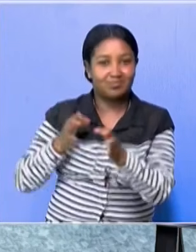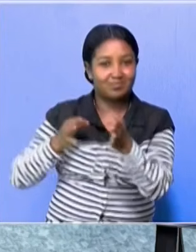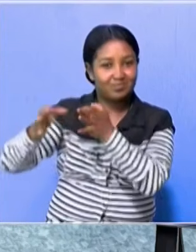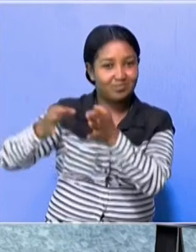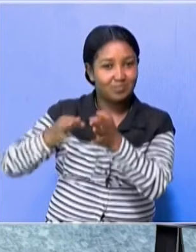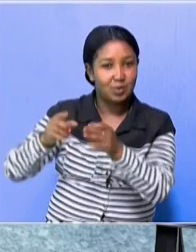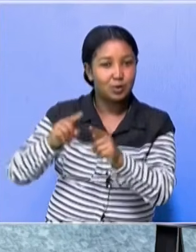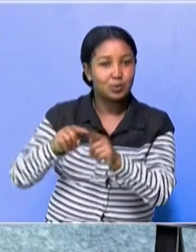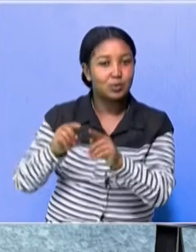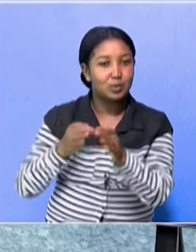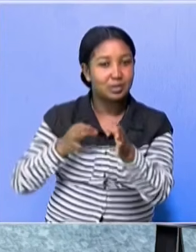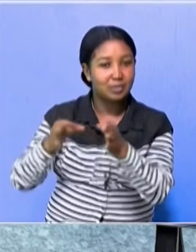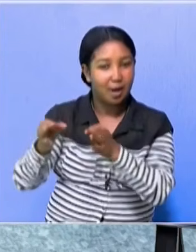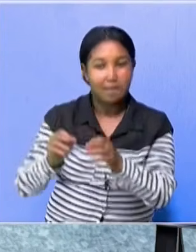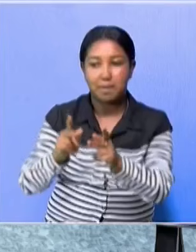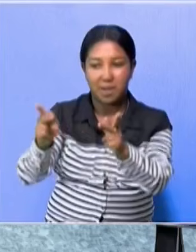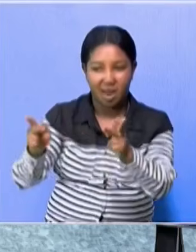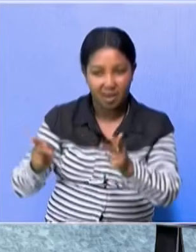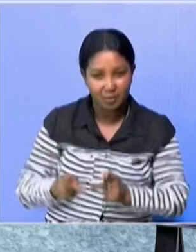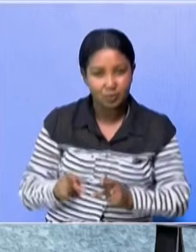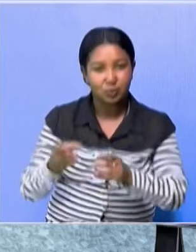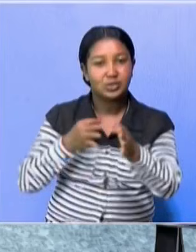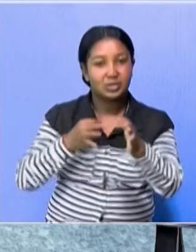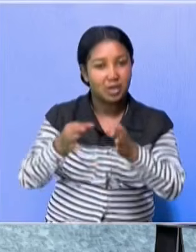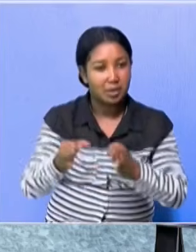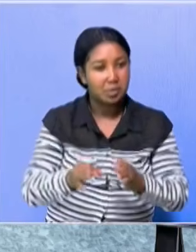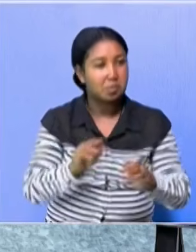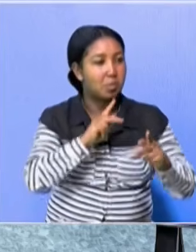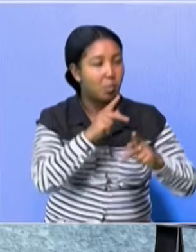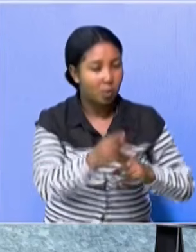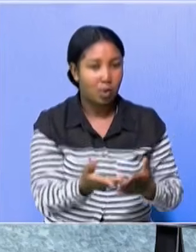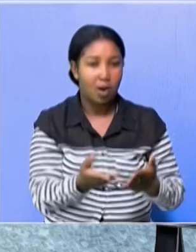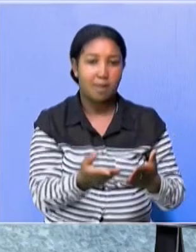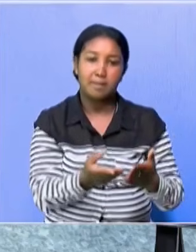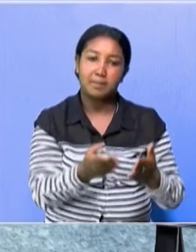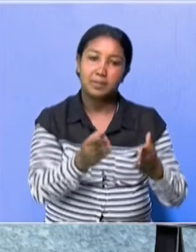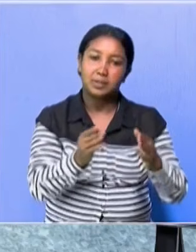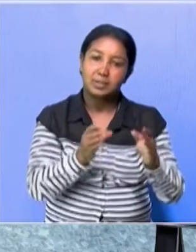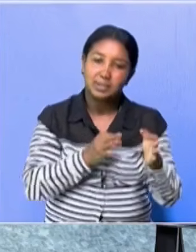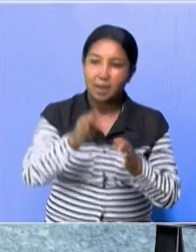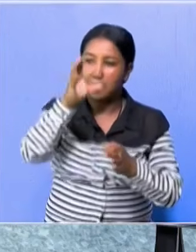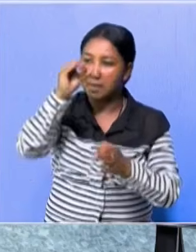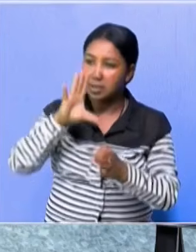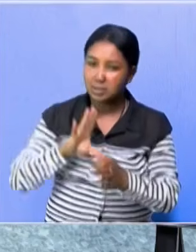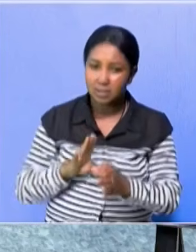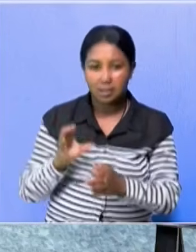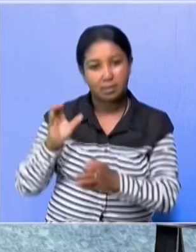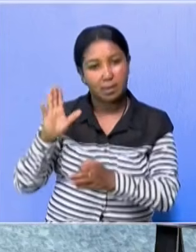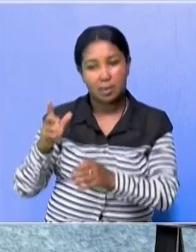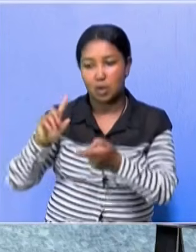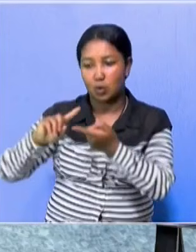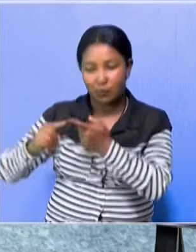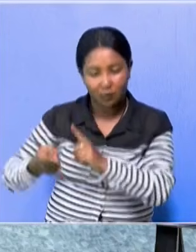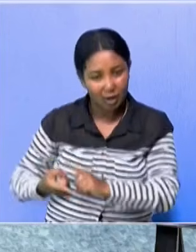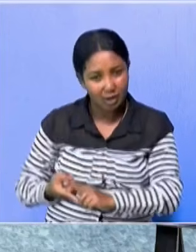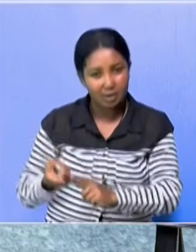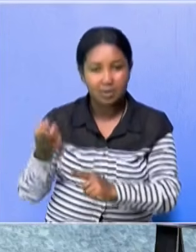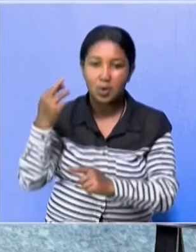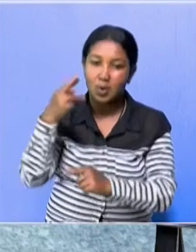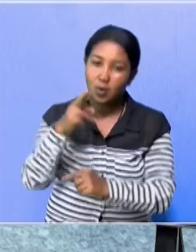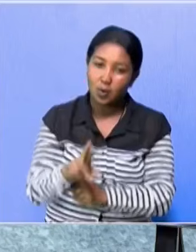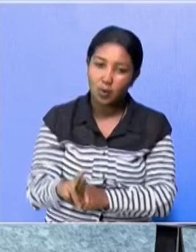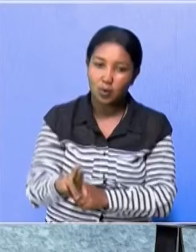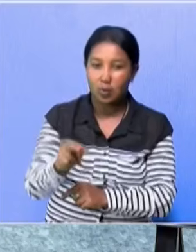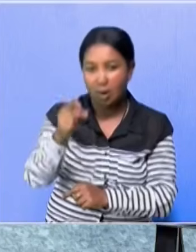To describe that is a place. To describe that is event is. Describe a person, mean that is maybe your friend, maybe